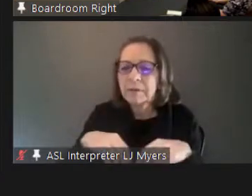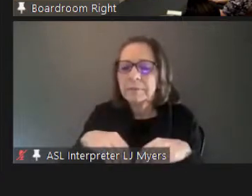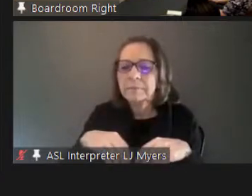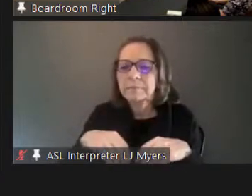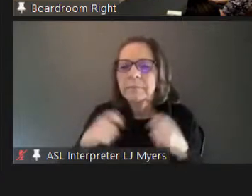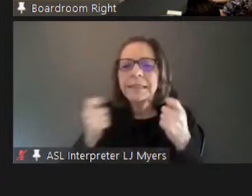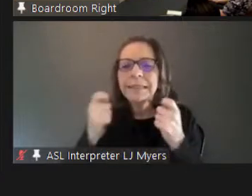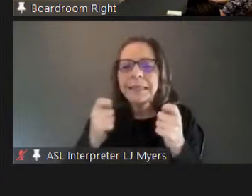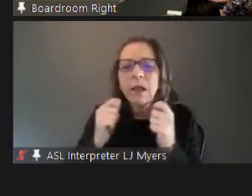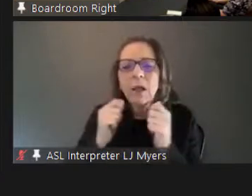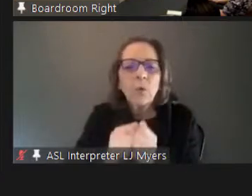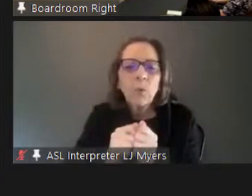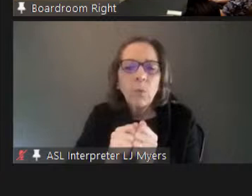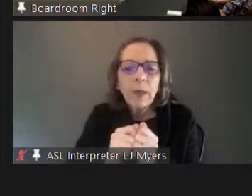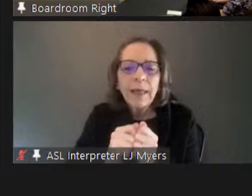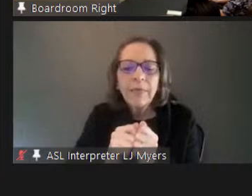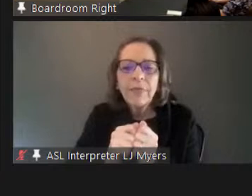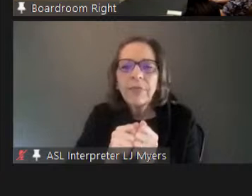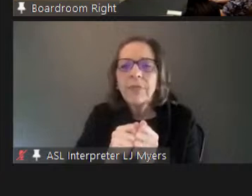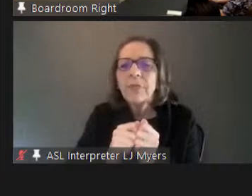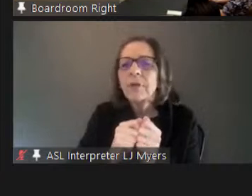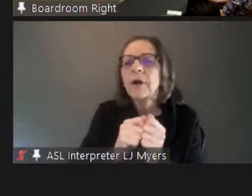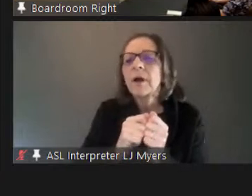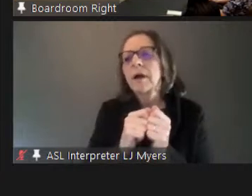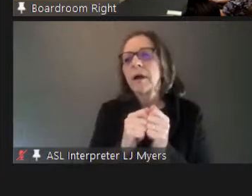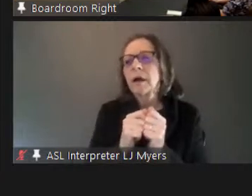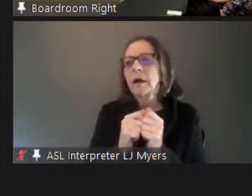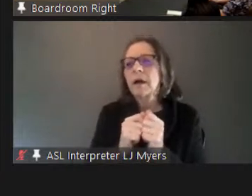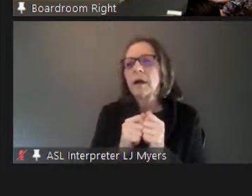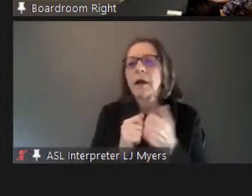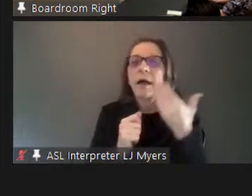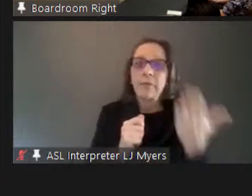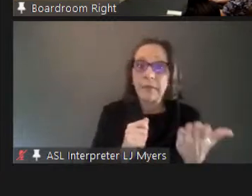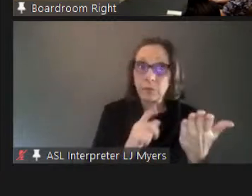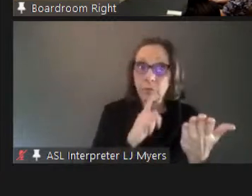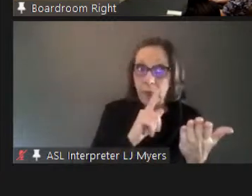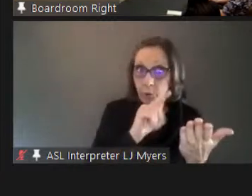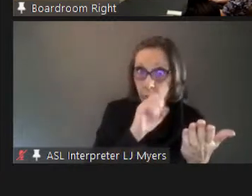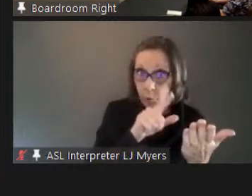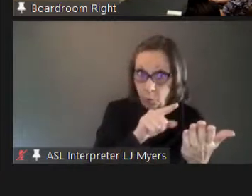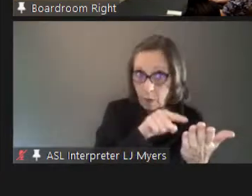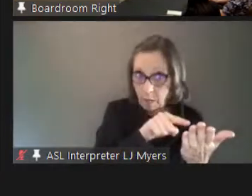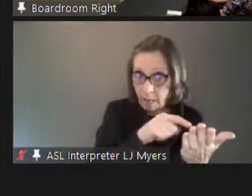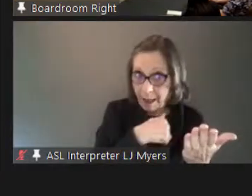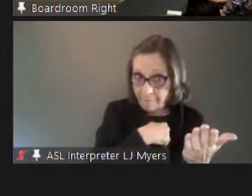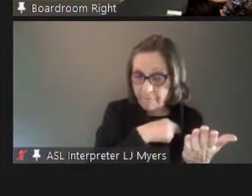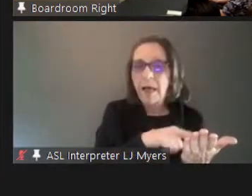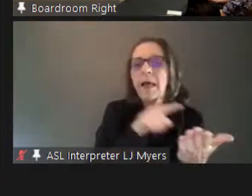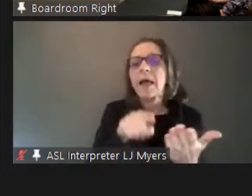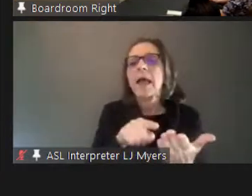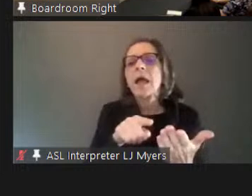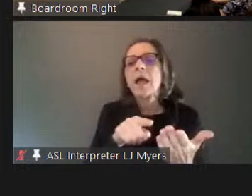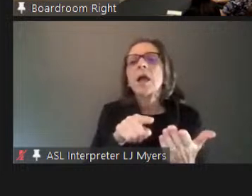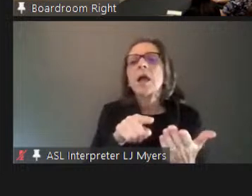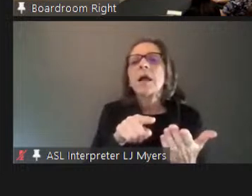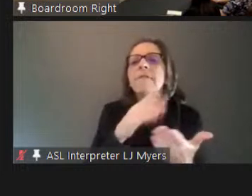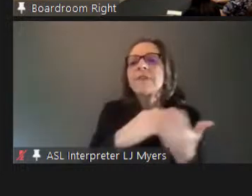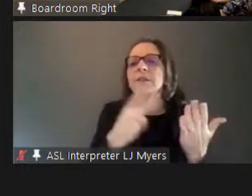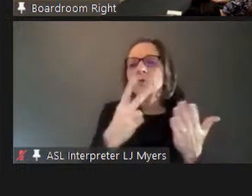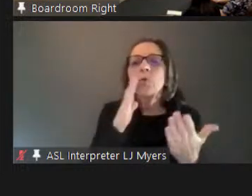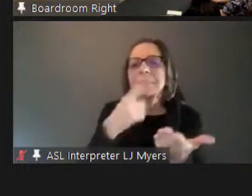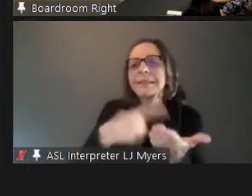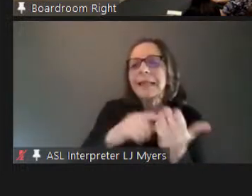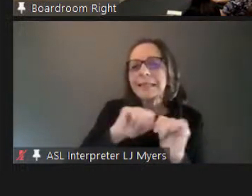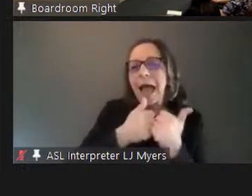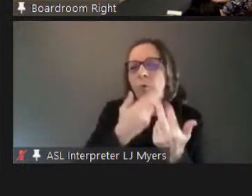1 is this a true tool? Does this actually exist? And then phase 2 is where we would have the discussion of CT resources. Yeah,